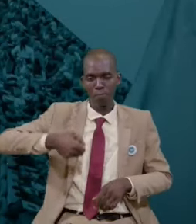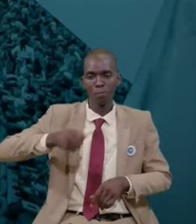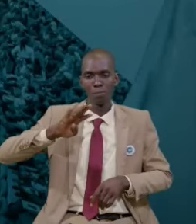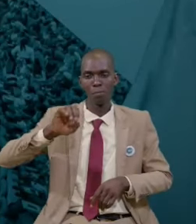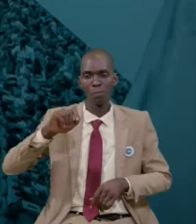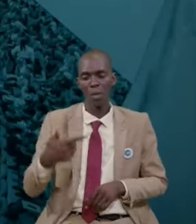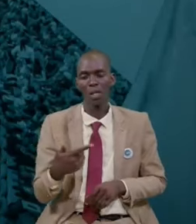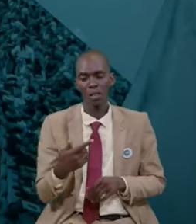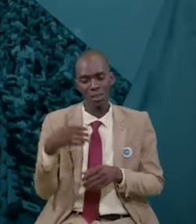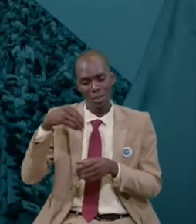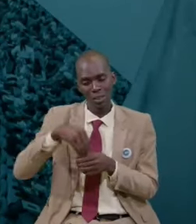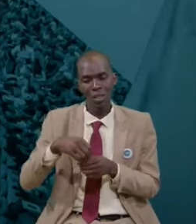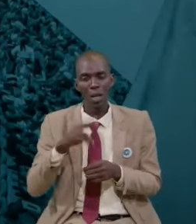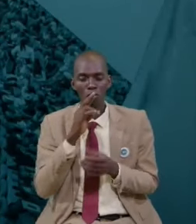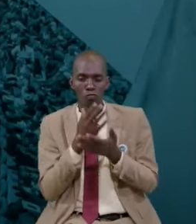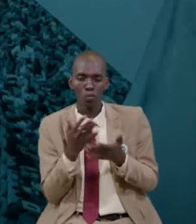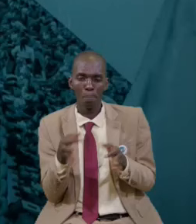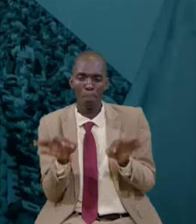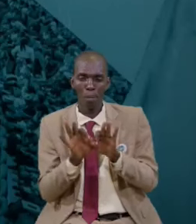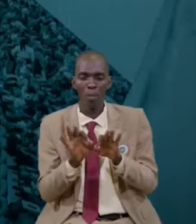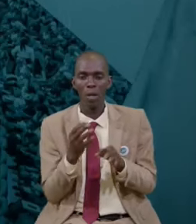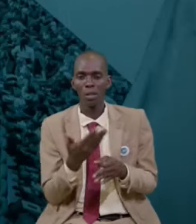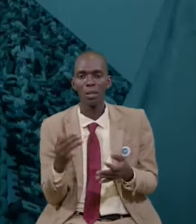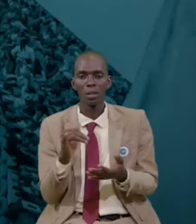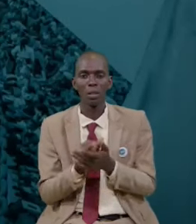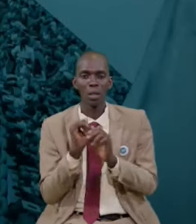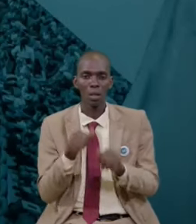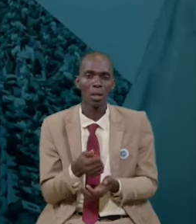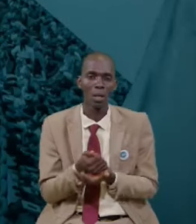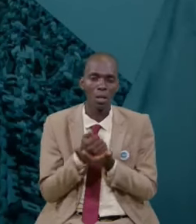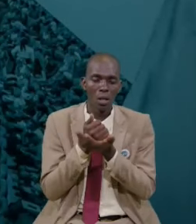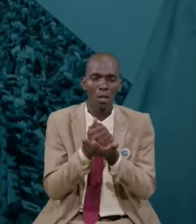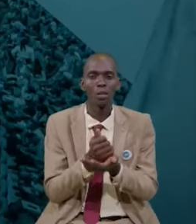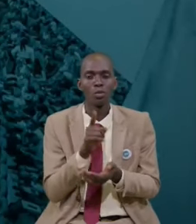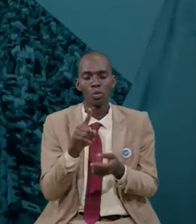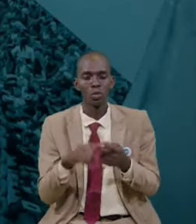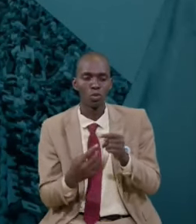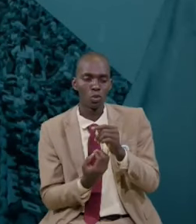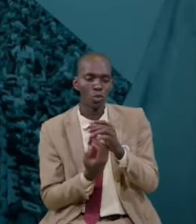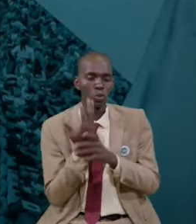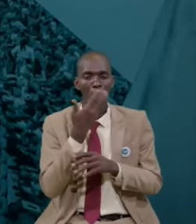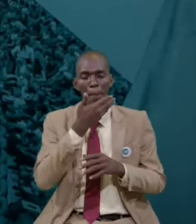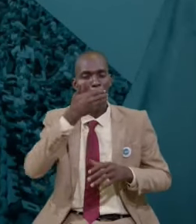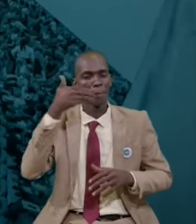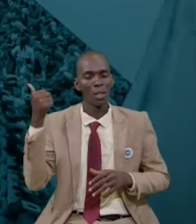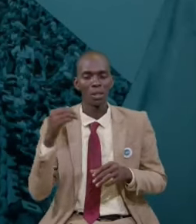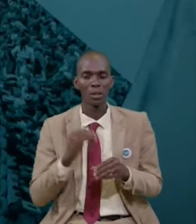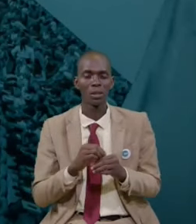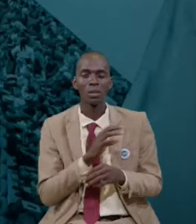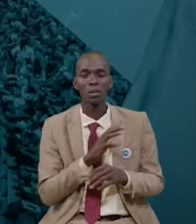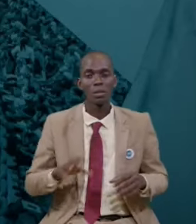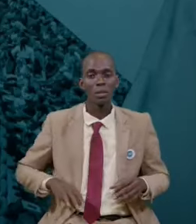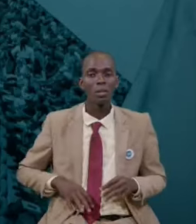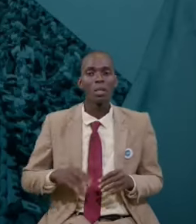help you in your newfound faith. Also, there is going to be